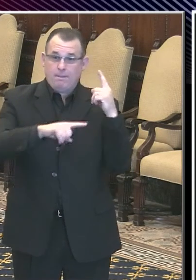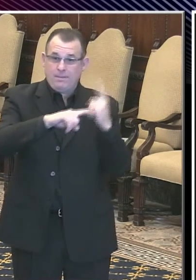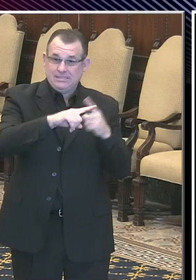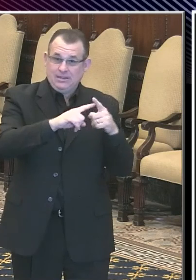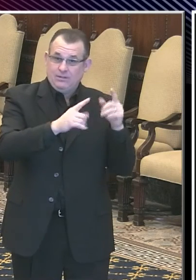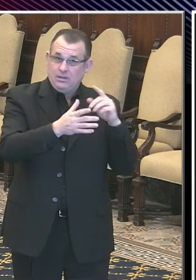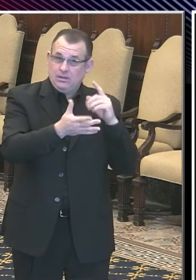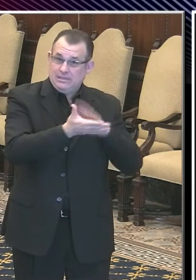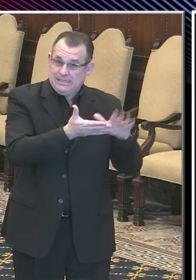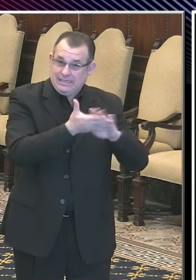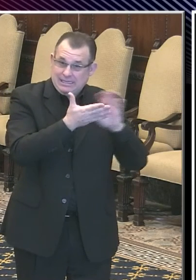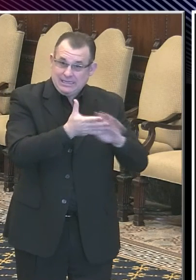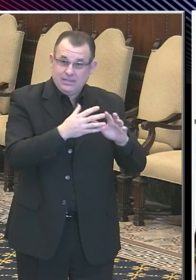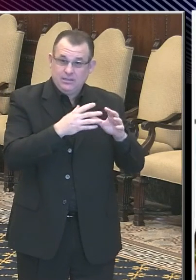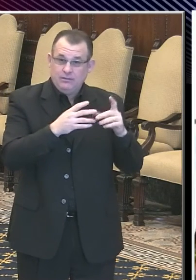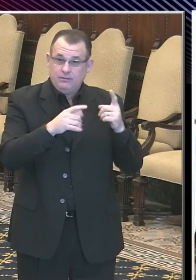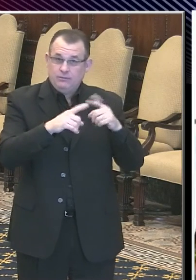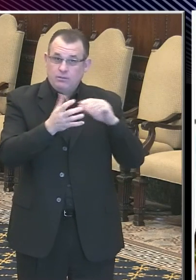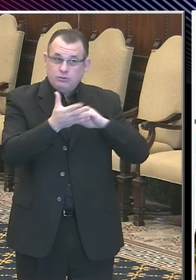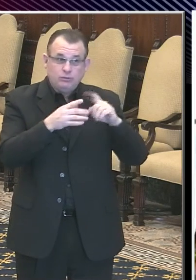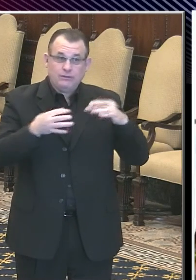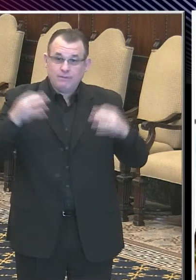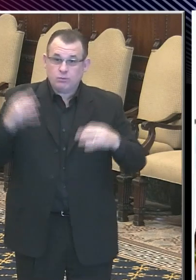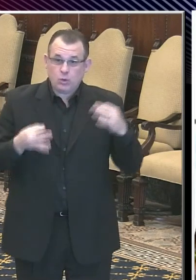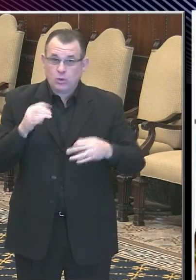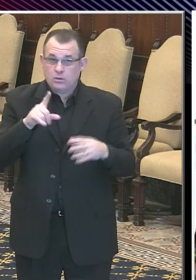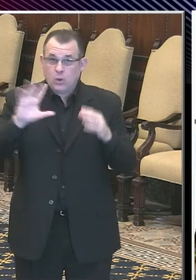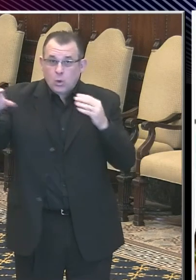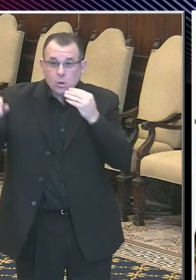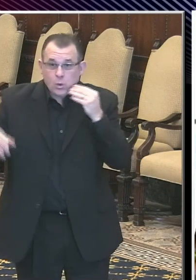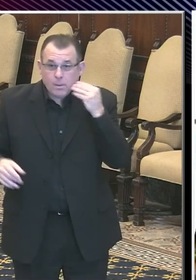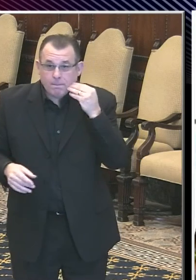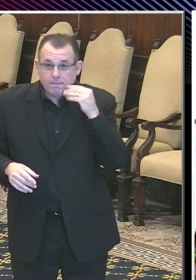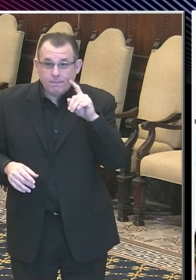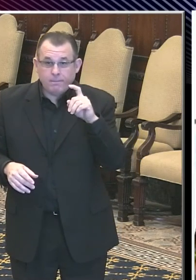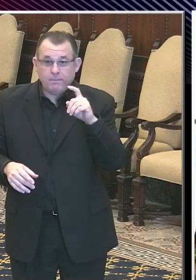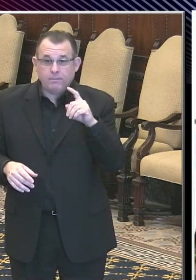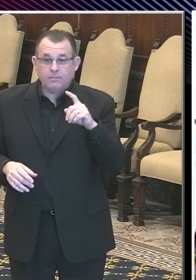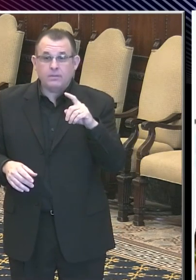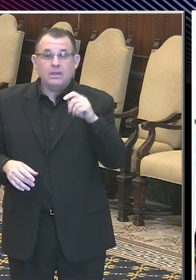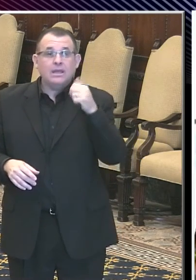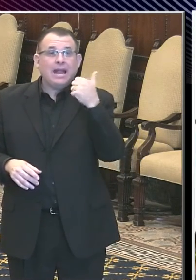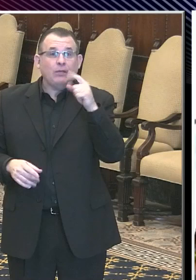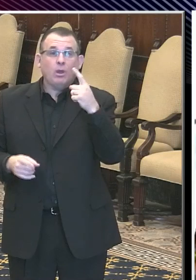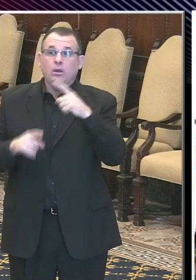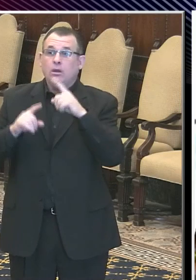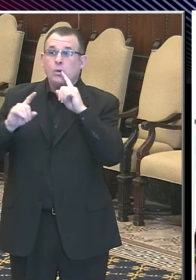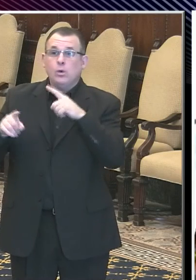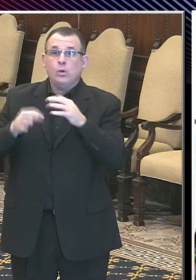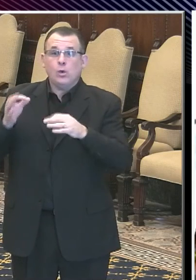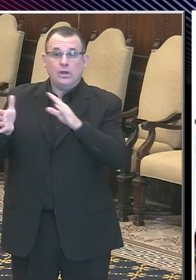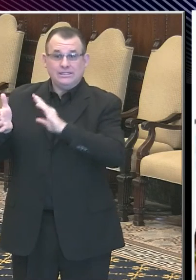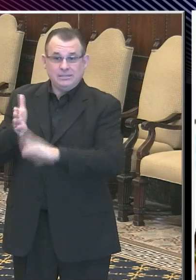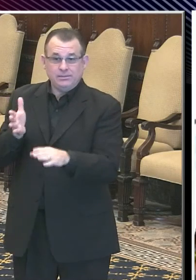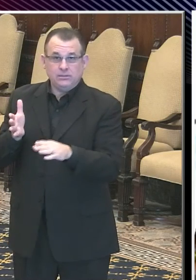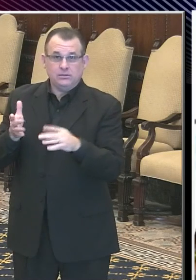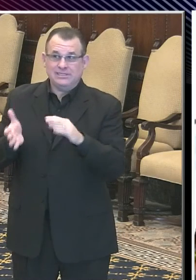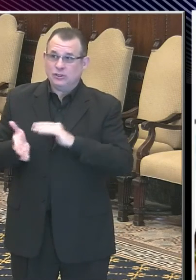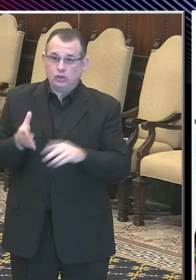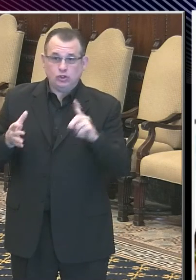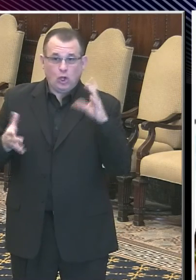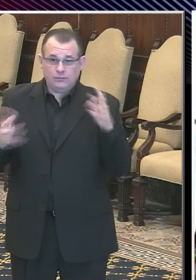their discharge from the courts. Anybody who receives a court order to be discharged, we discharge, and we provide appropriate